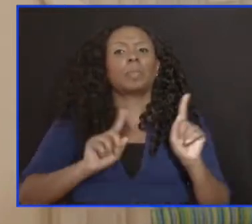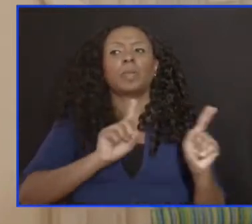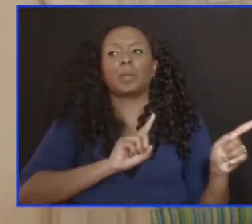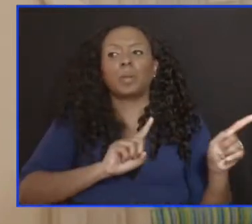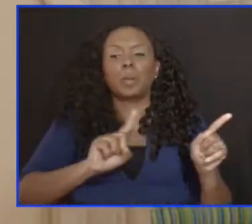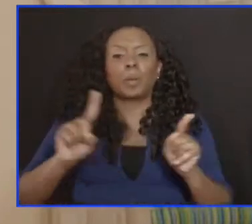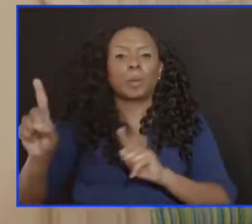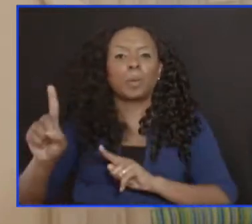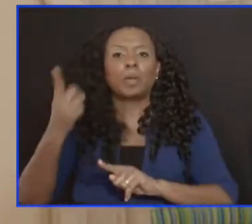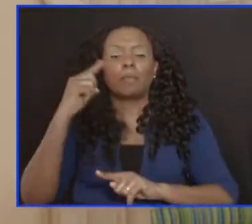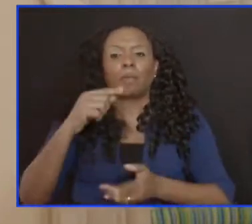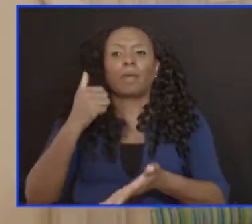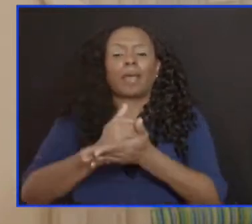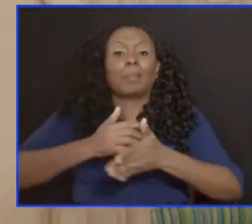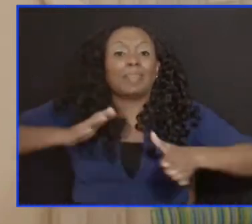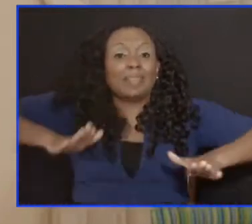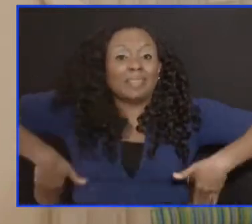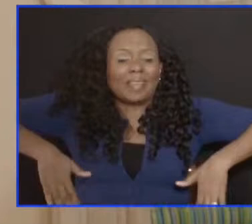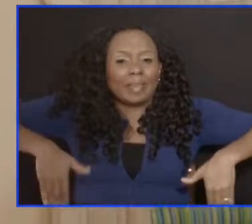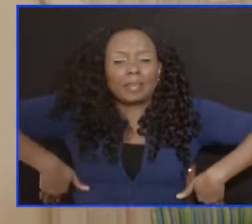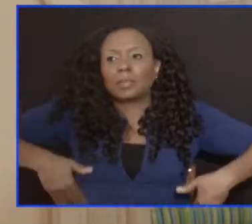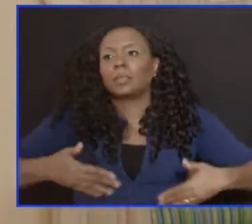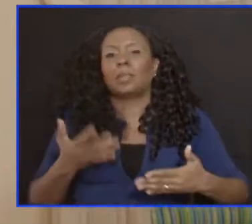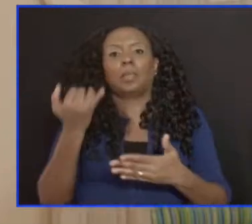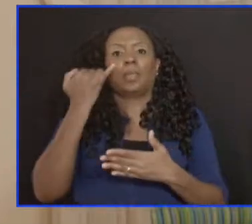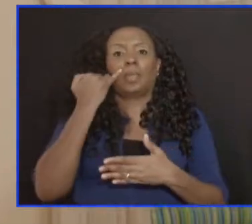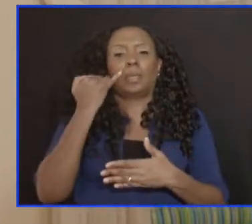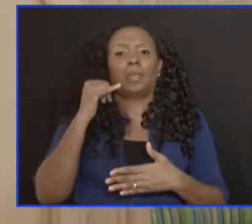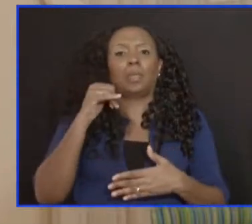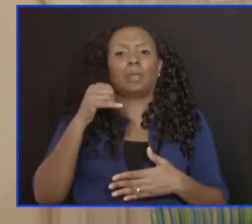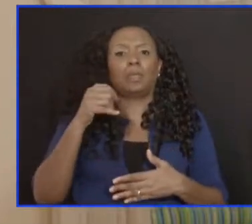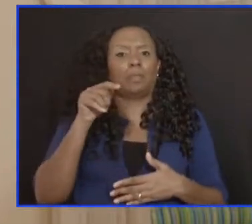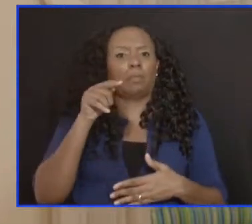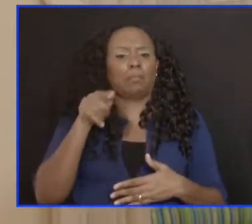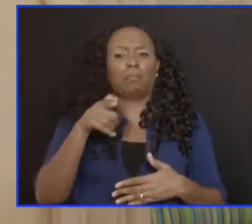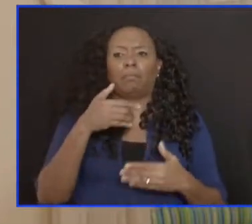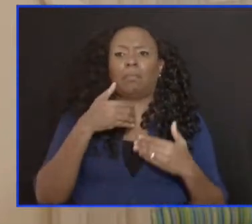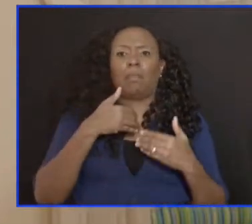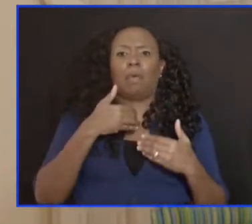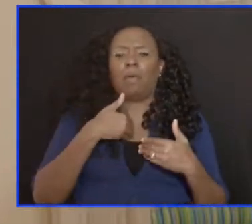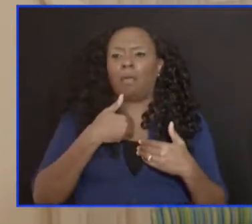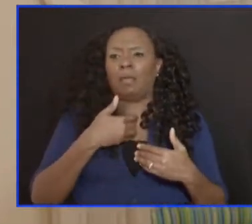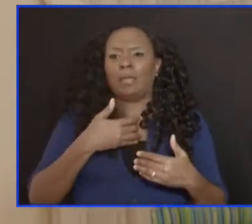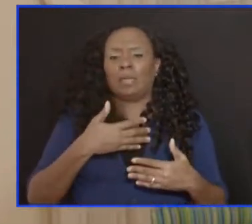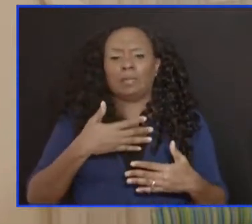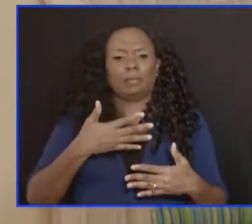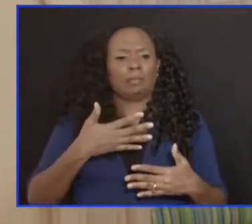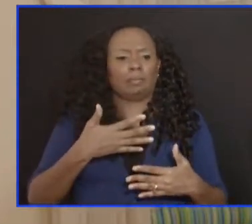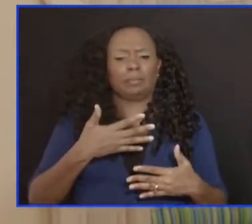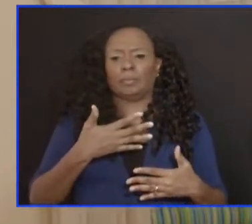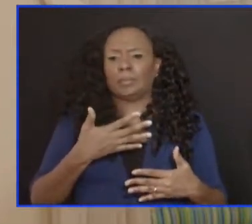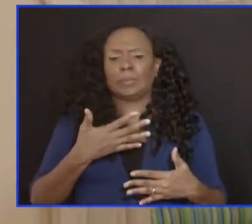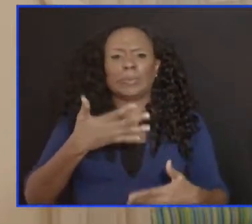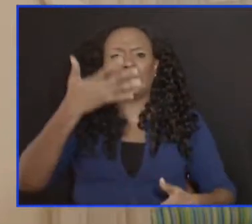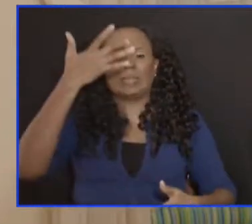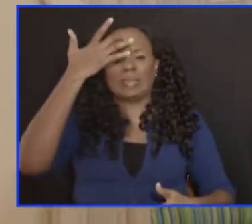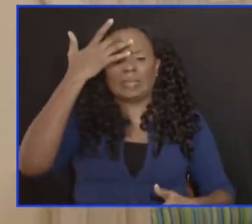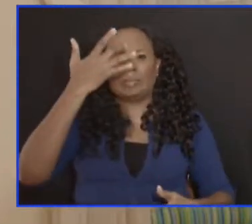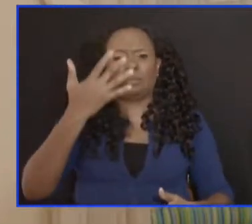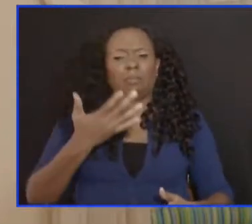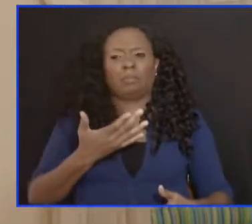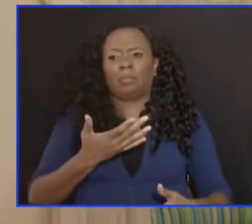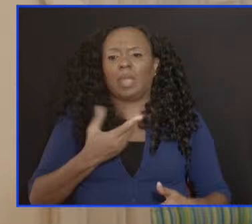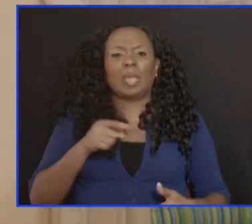that is problematic. So the earlier you come in for care once you've been diagnosed with COVID, or if you have symptoms in keeping with COVID,